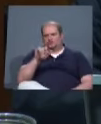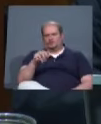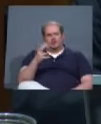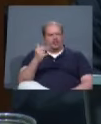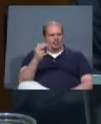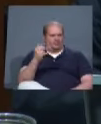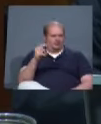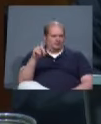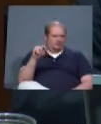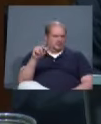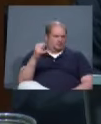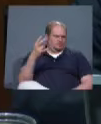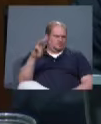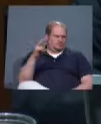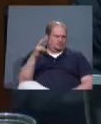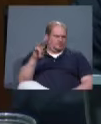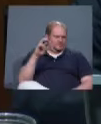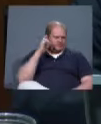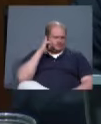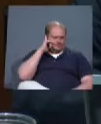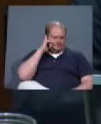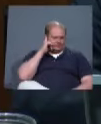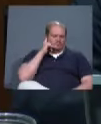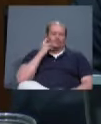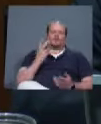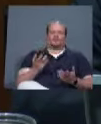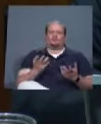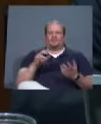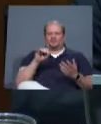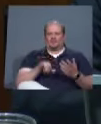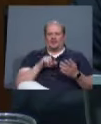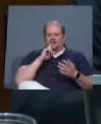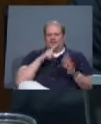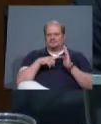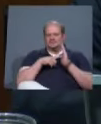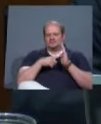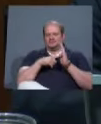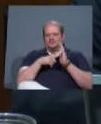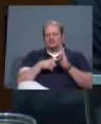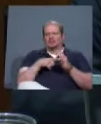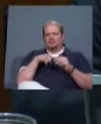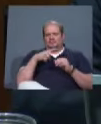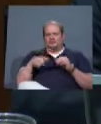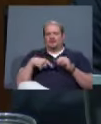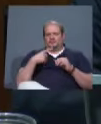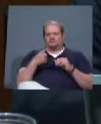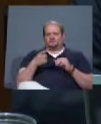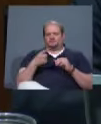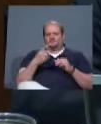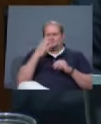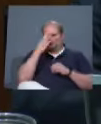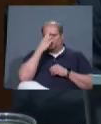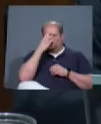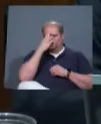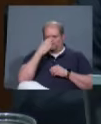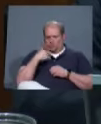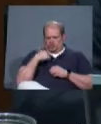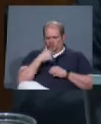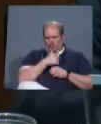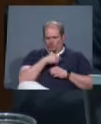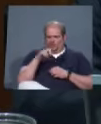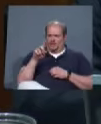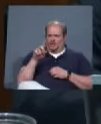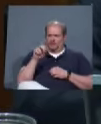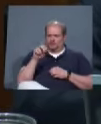of 2017. So this is an example of, you know, we've